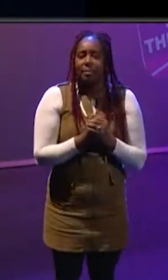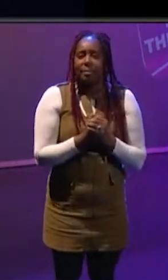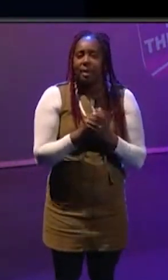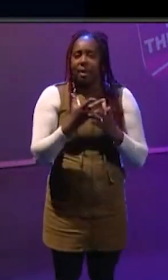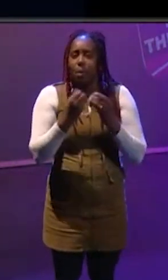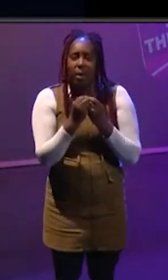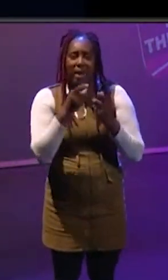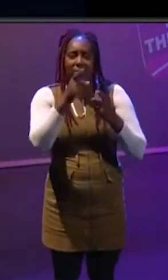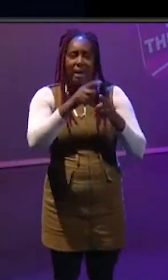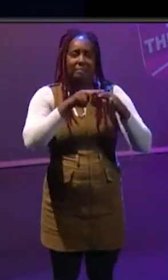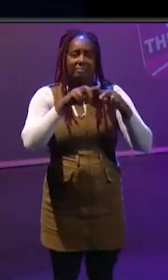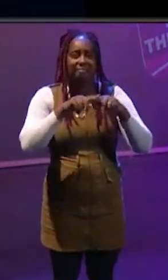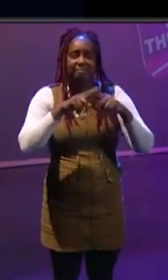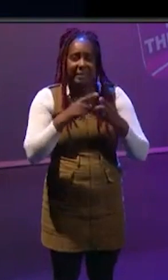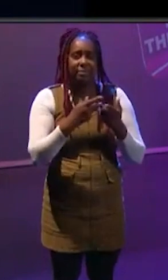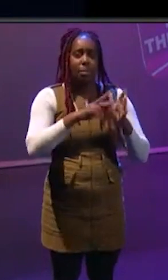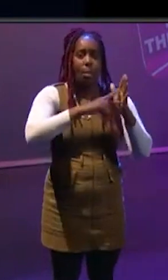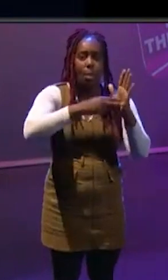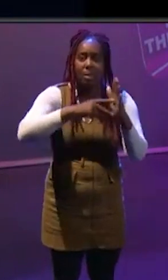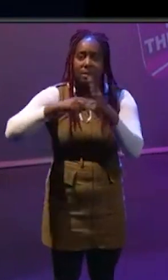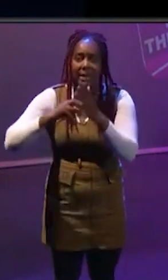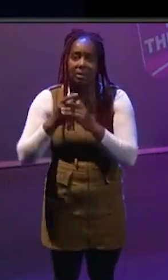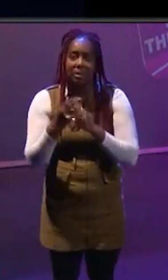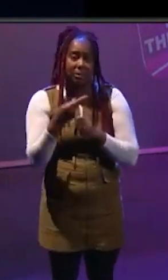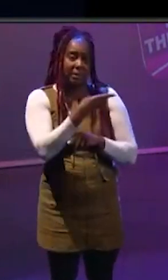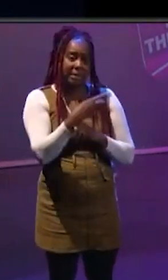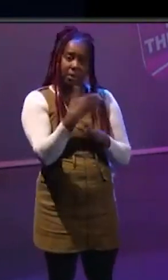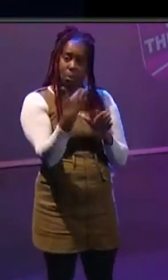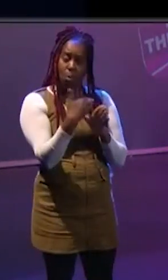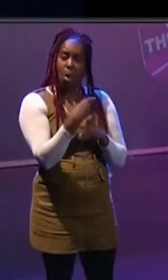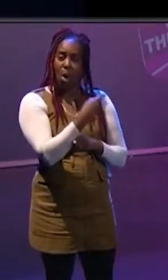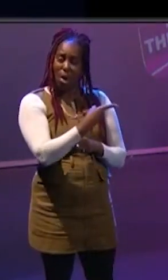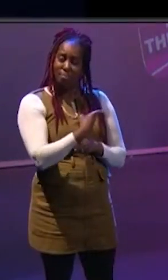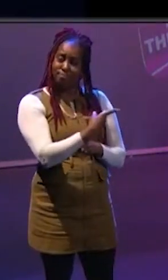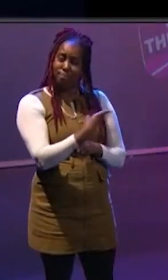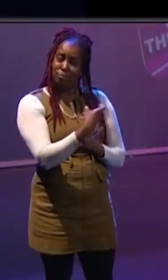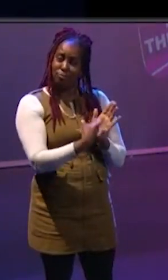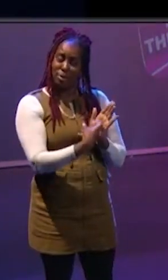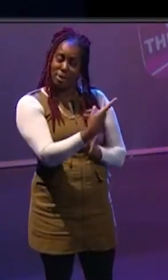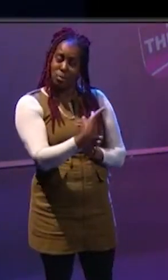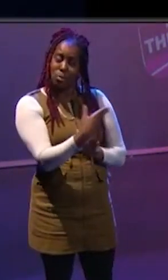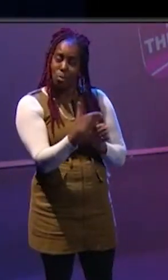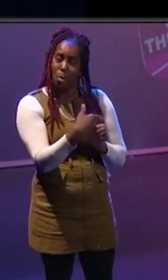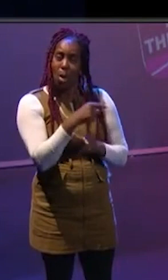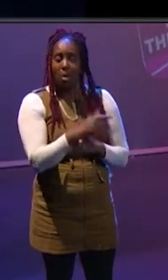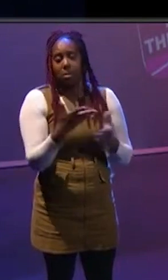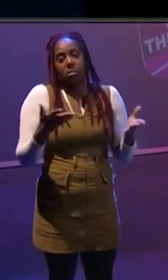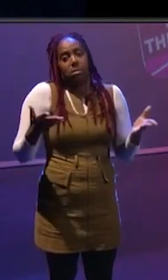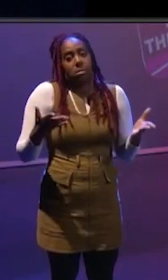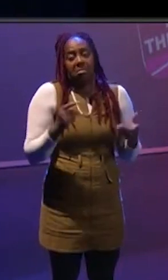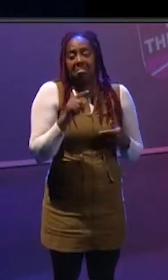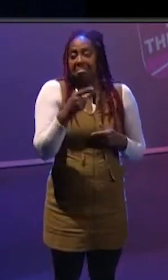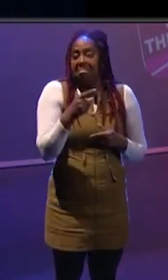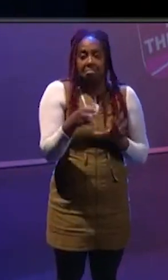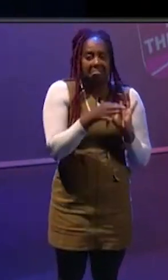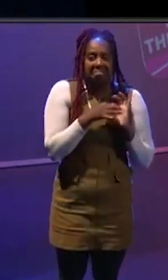the venues and stuff like that as well, in a different way to Reece and I, who are like employees. Yeah. But, you know, let's be blunt, that